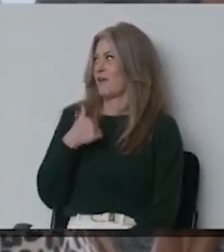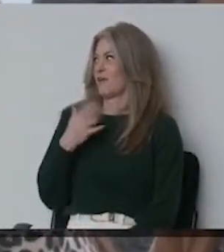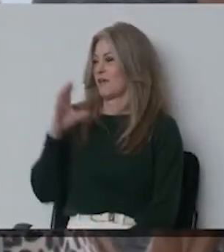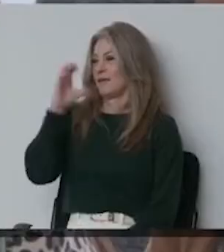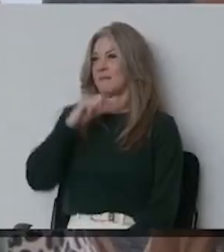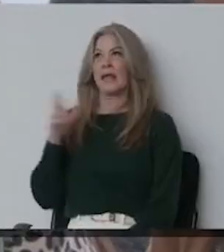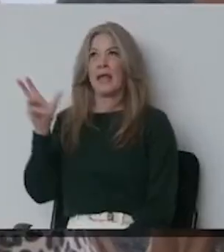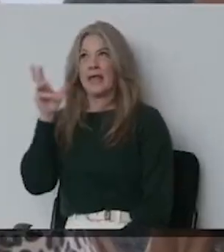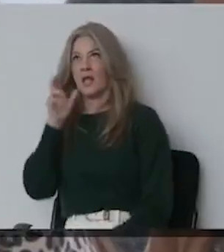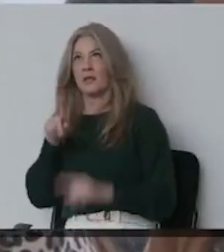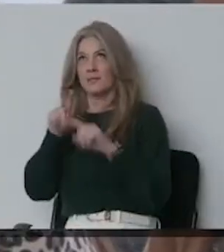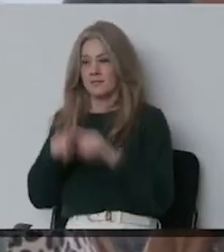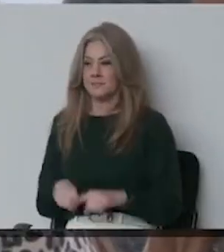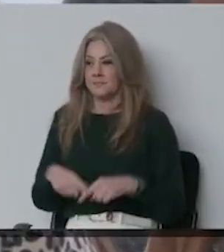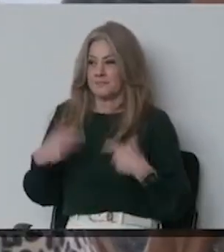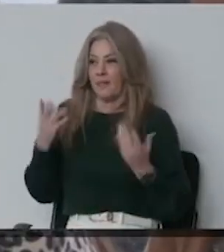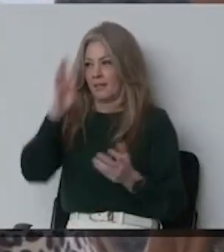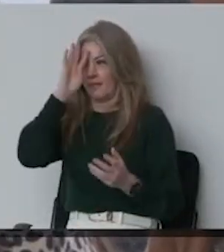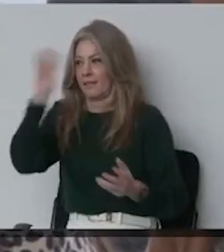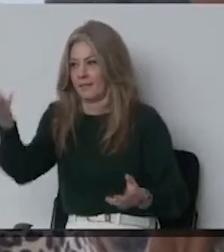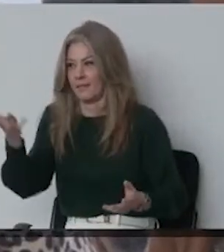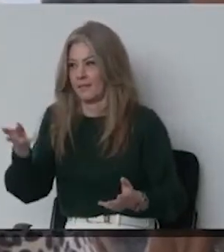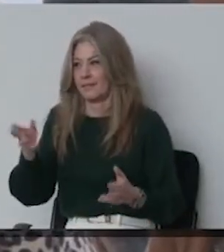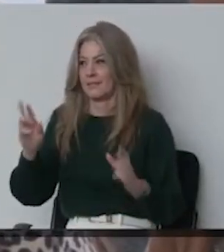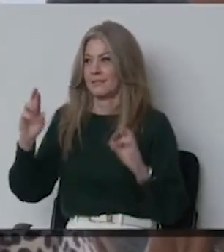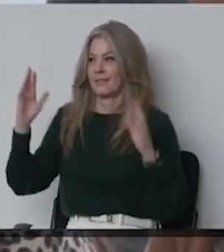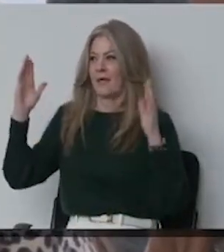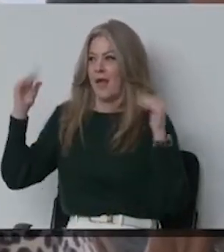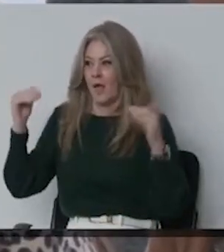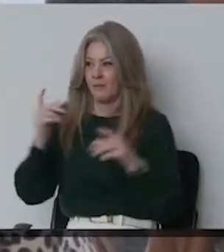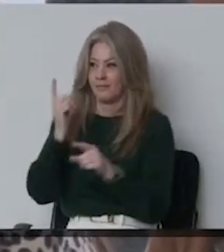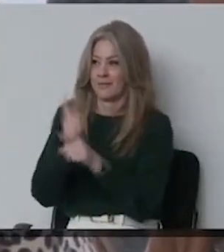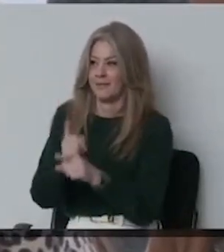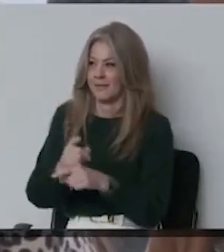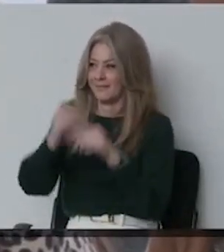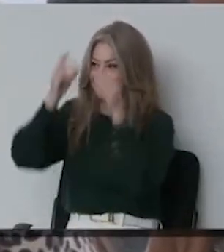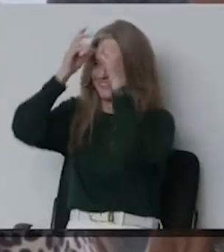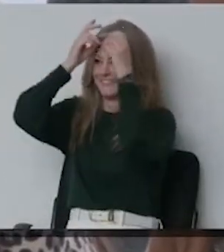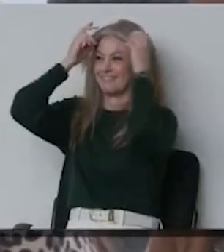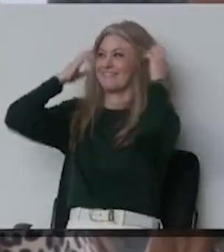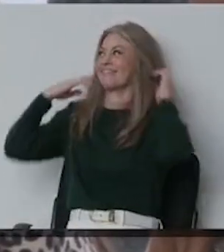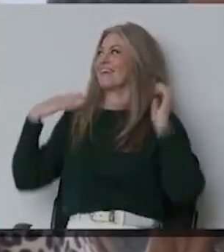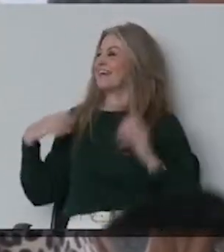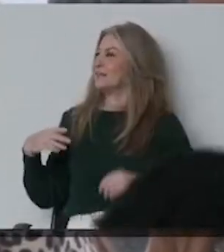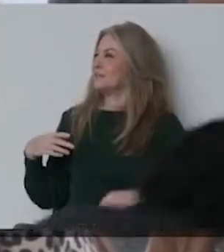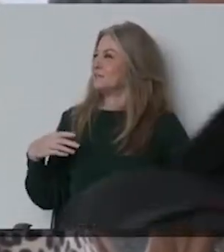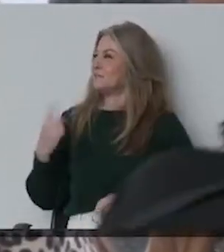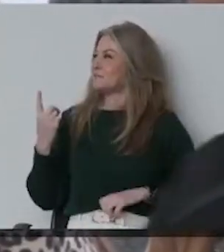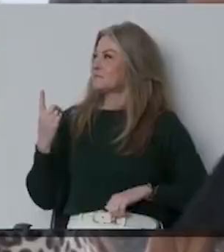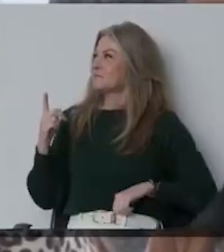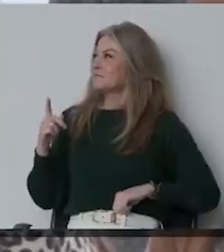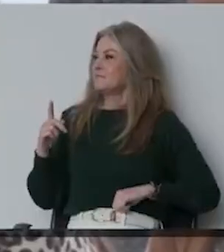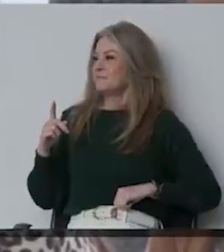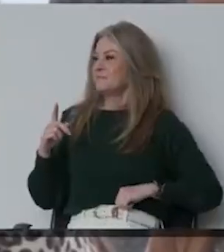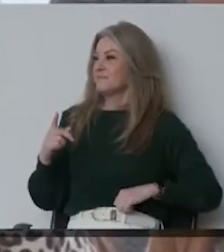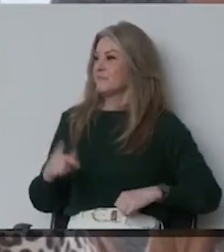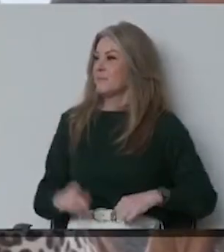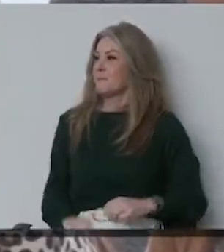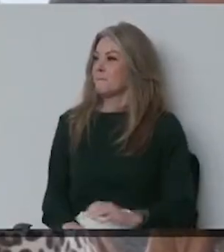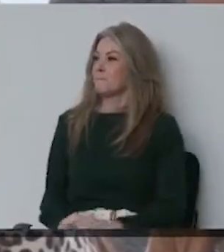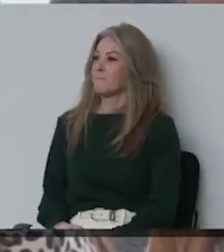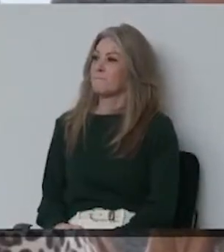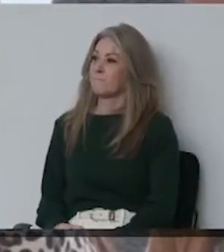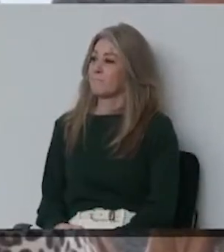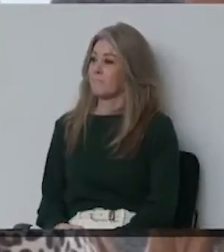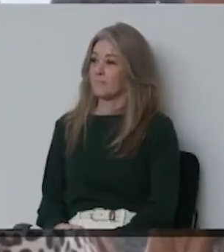Question. I'll try to answer simply then. Okay, one of your first slides said, do not include